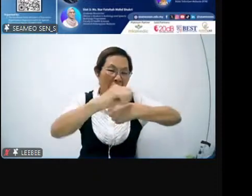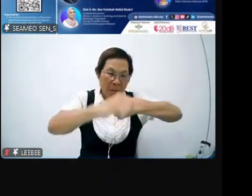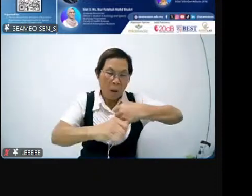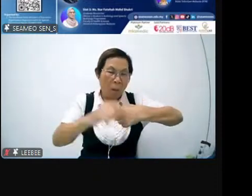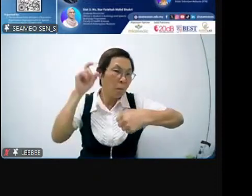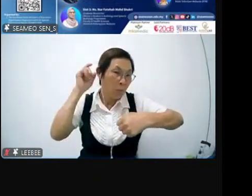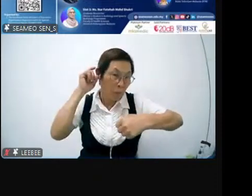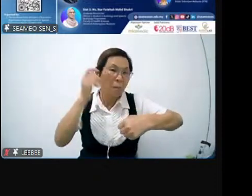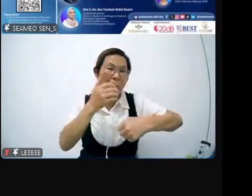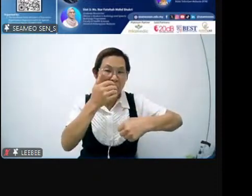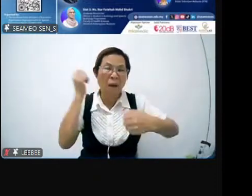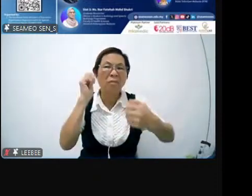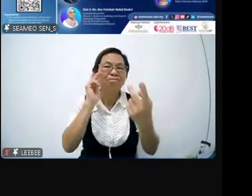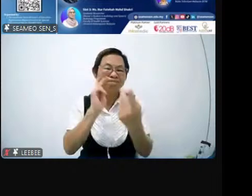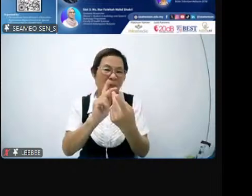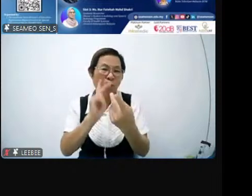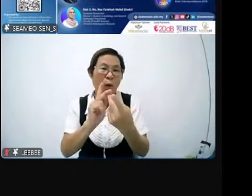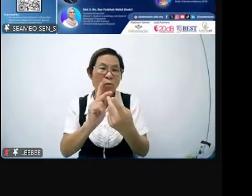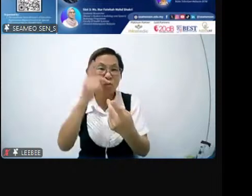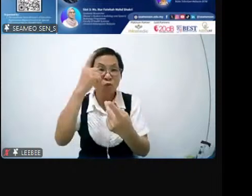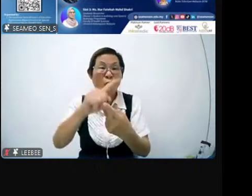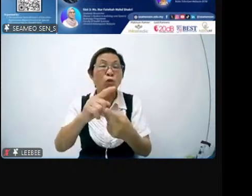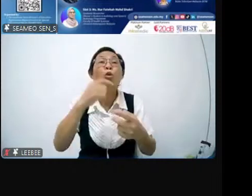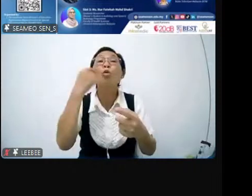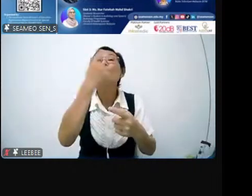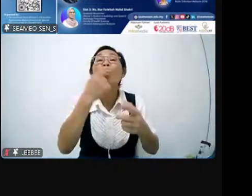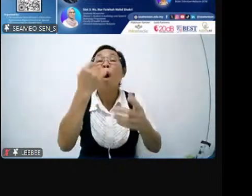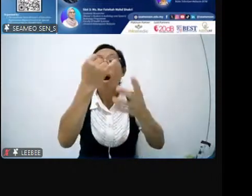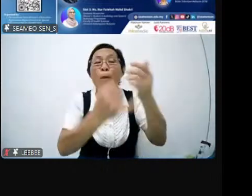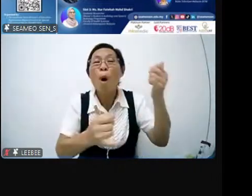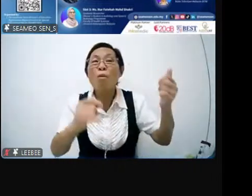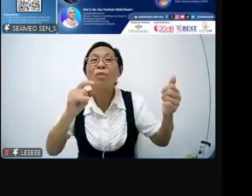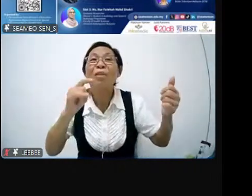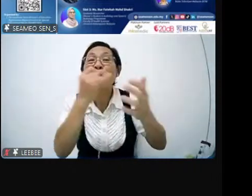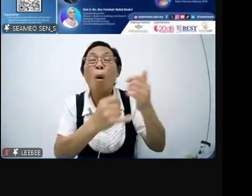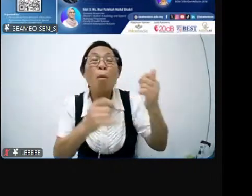most suitable device for them.